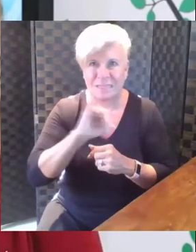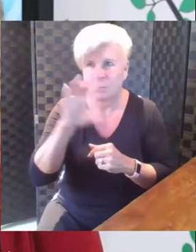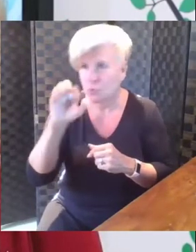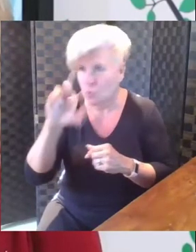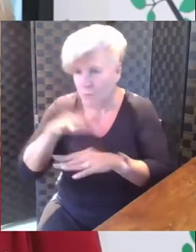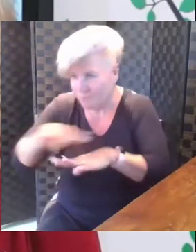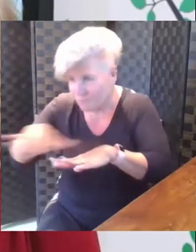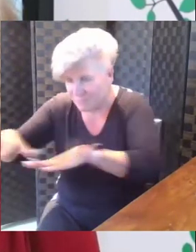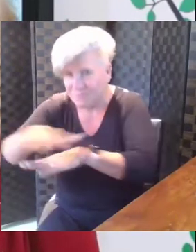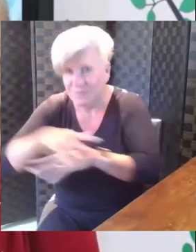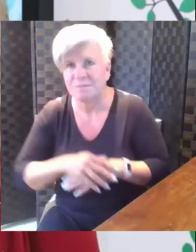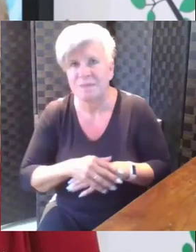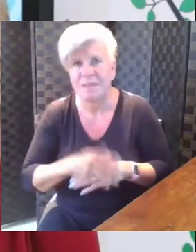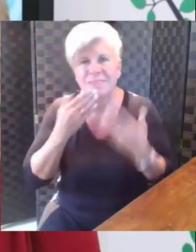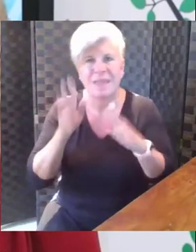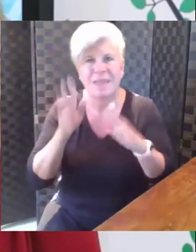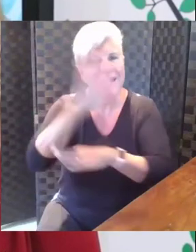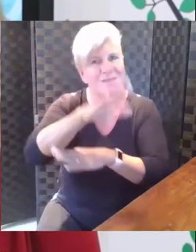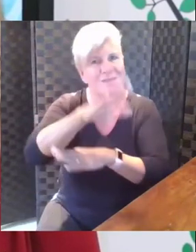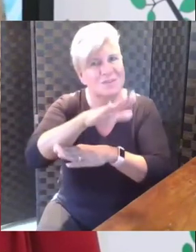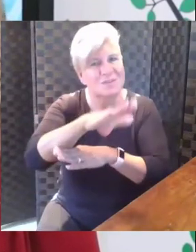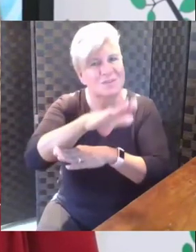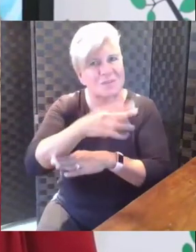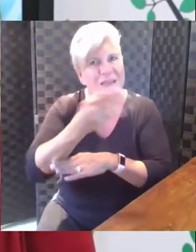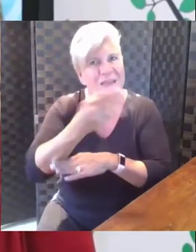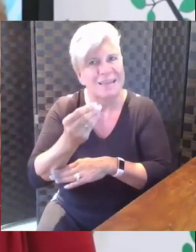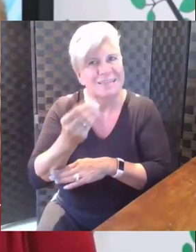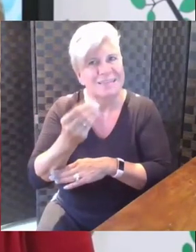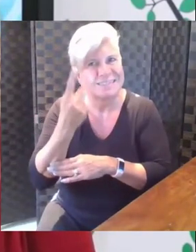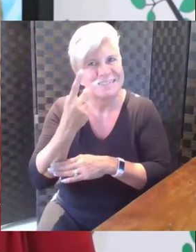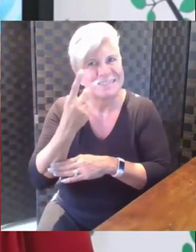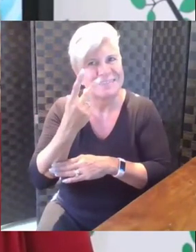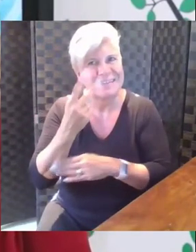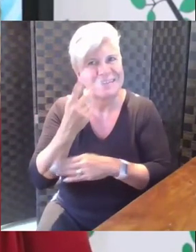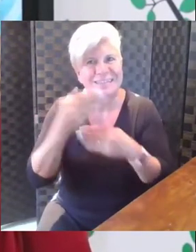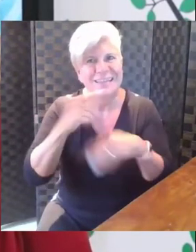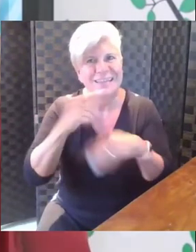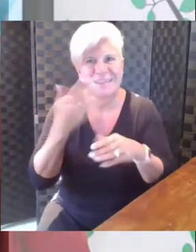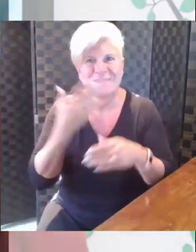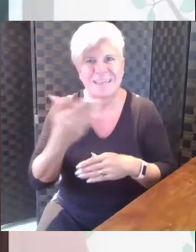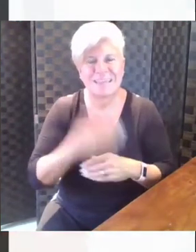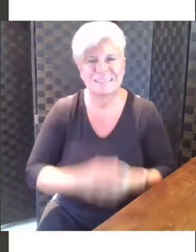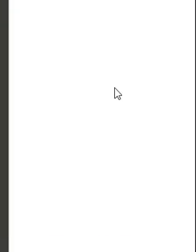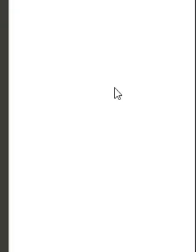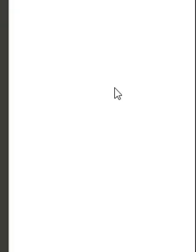reef. I hope you have a great afternoon, and I look forward to seeing you next time. Thanks.